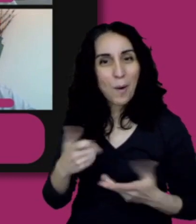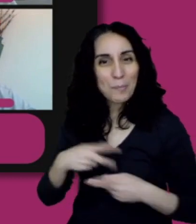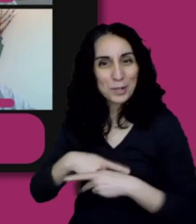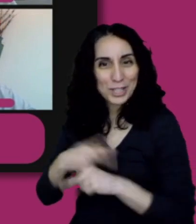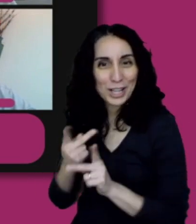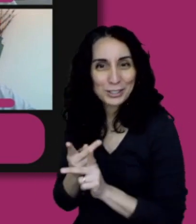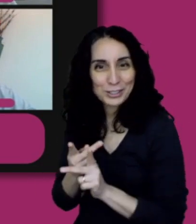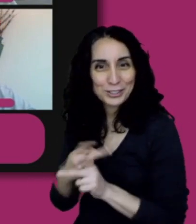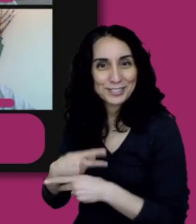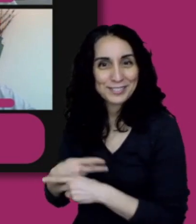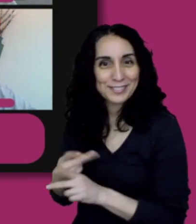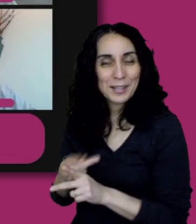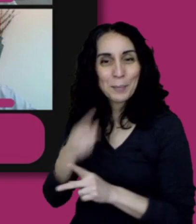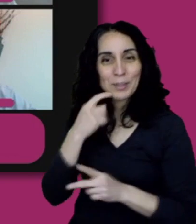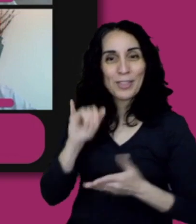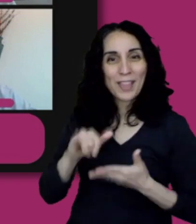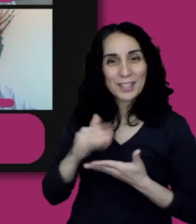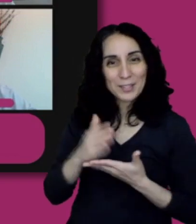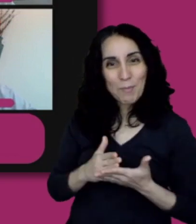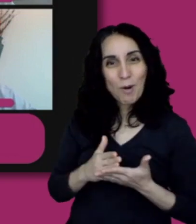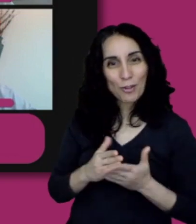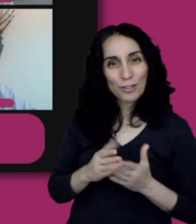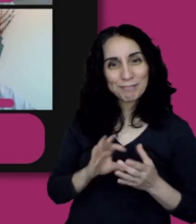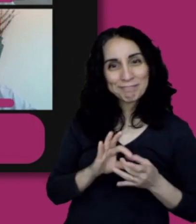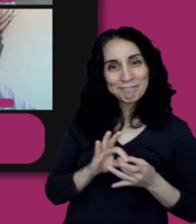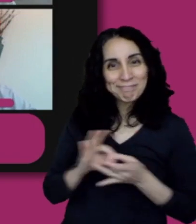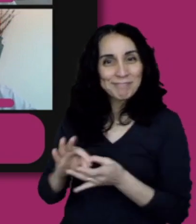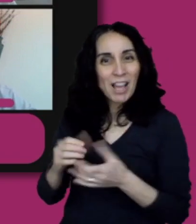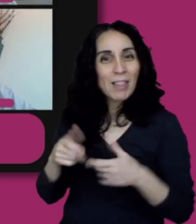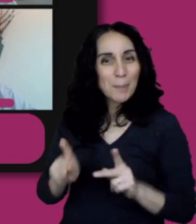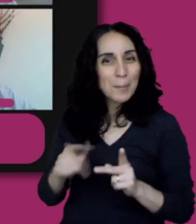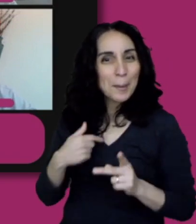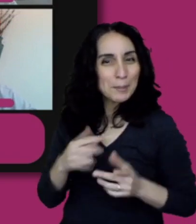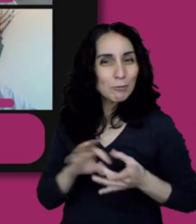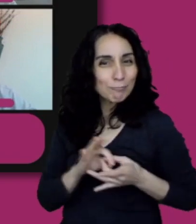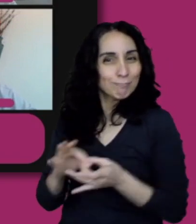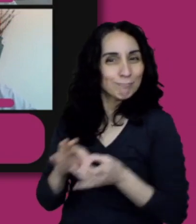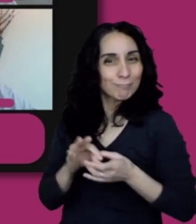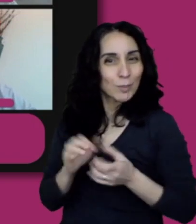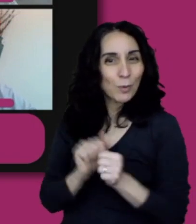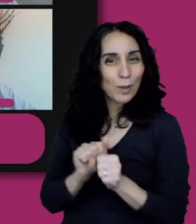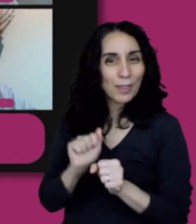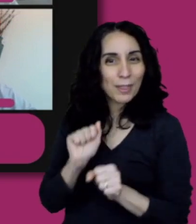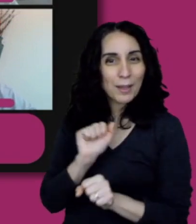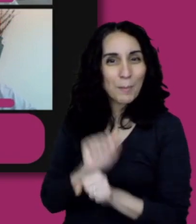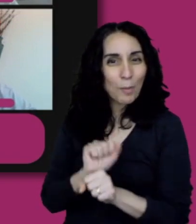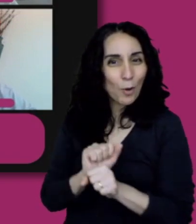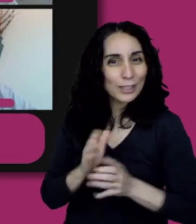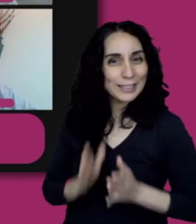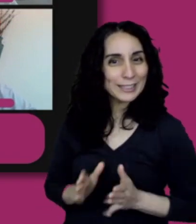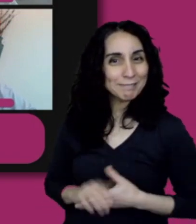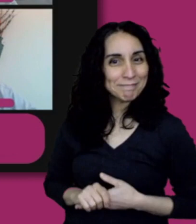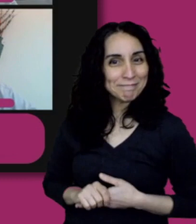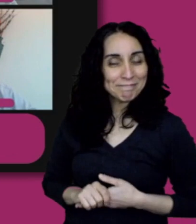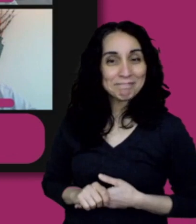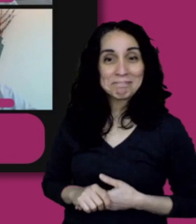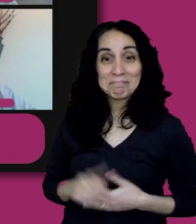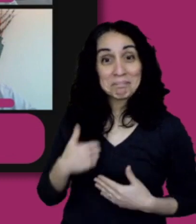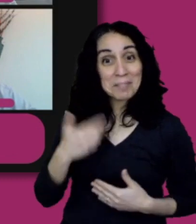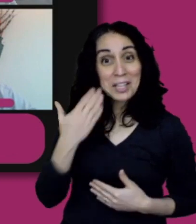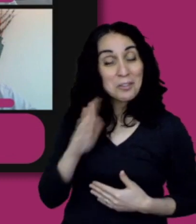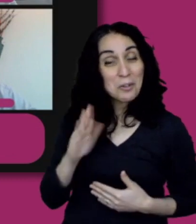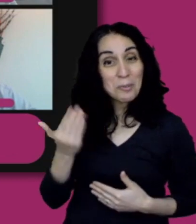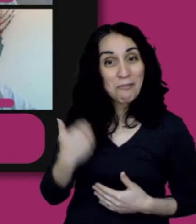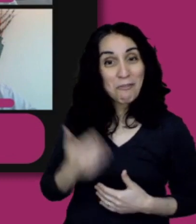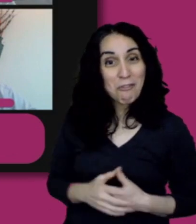the production, because that's the part that puts me with, you know, the employees. And so it's a really interesting question. I didn't know this